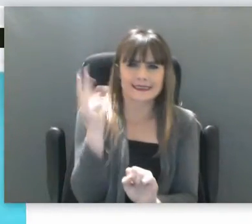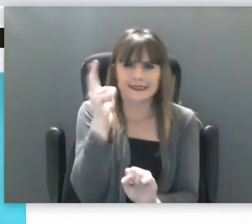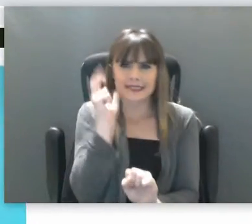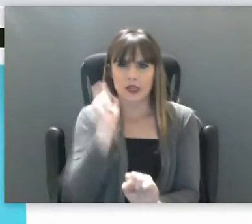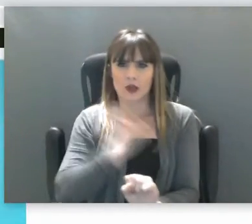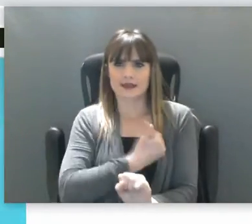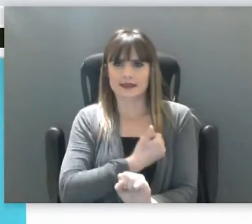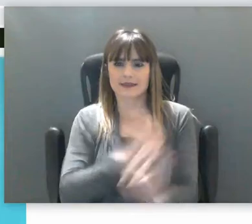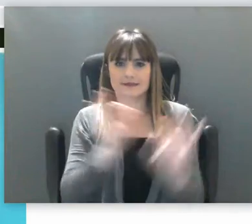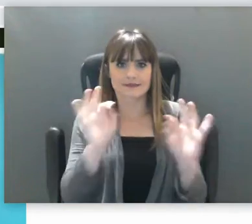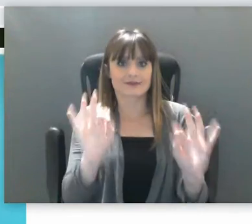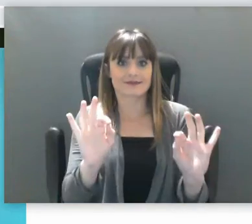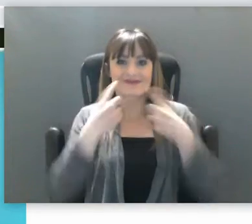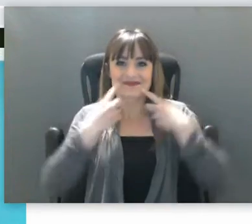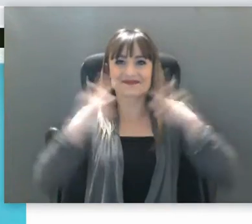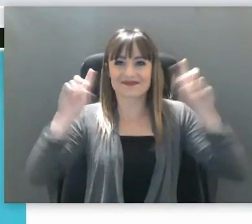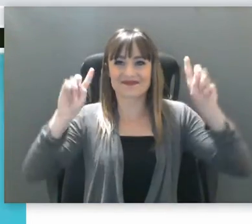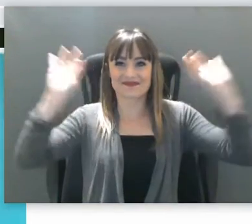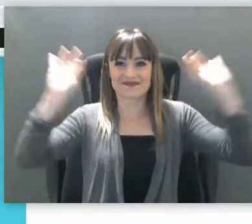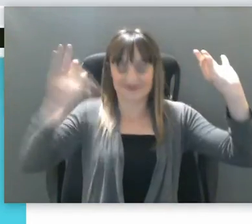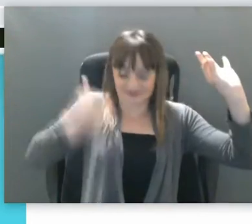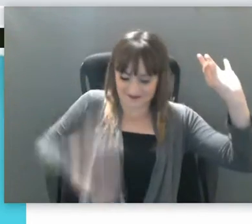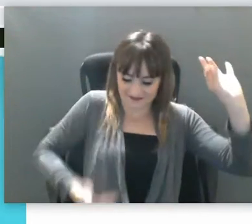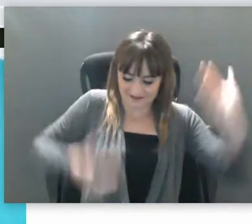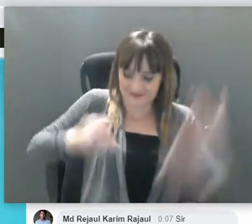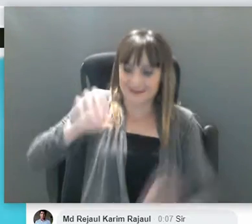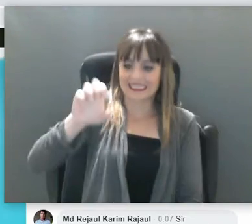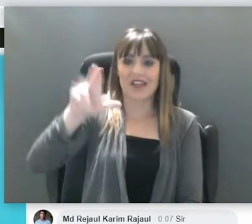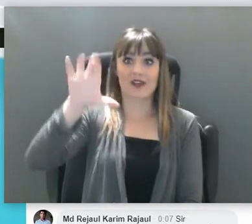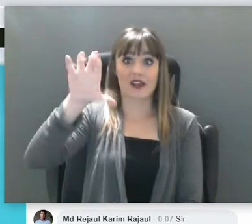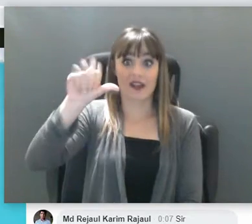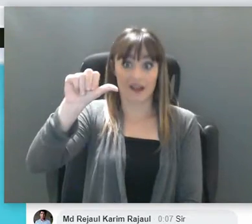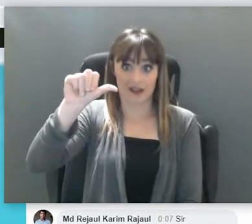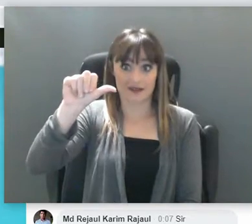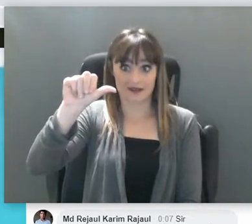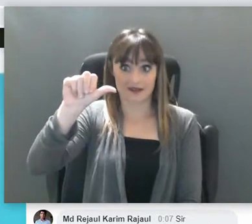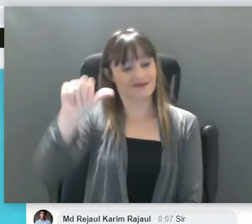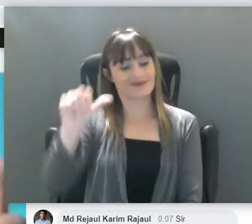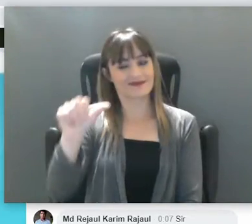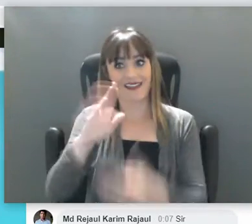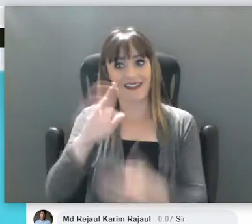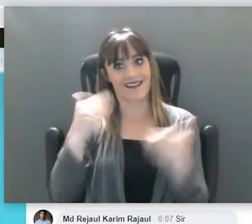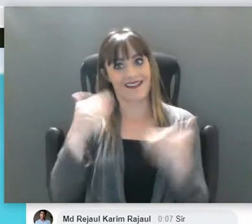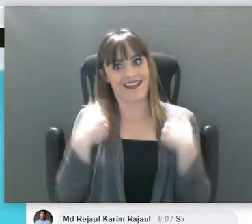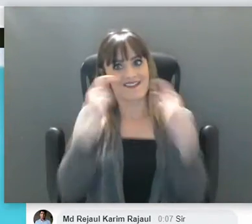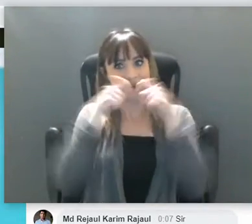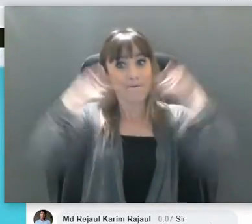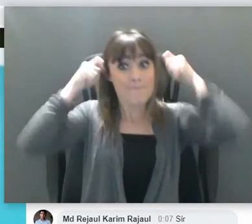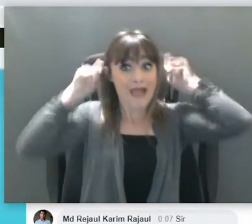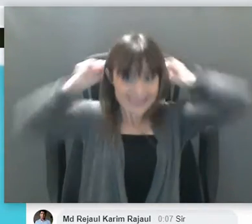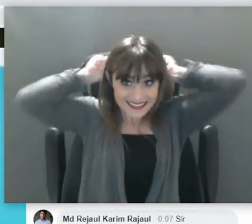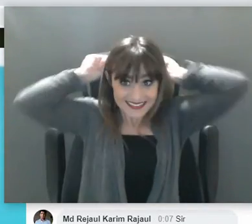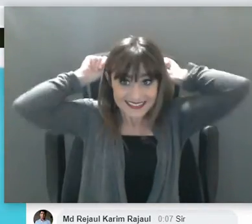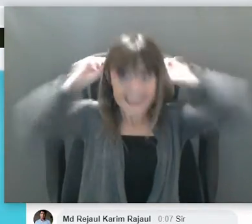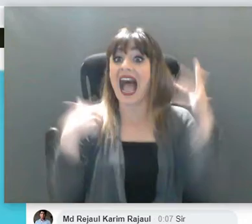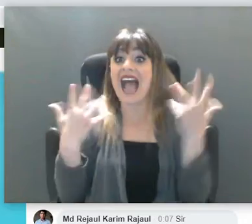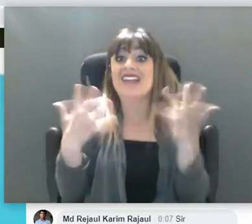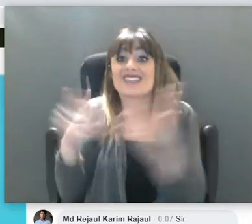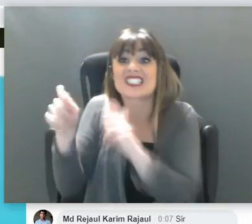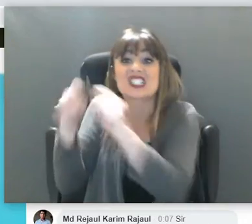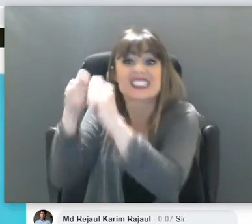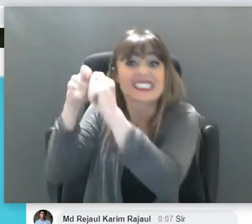Welcome, friends. I'm Erica from the marketing department. I'm all matched up. It's the very new must-have fashion accessory. I have tied it differently this time, which I'm